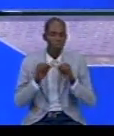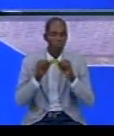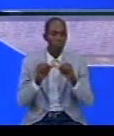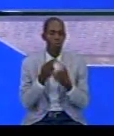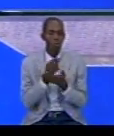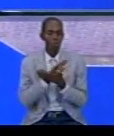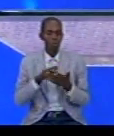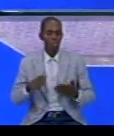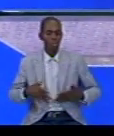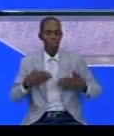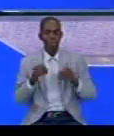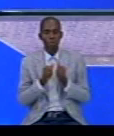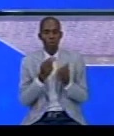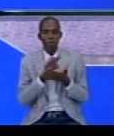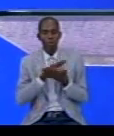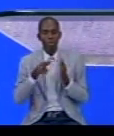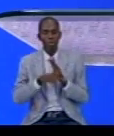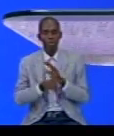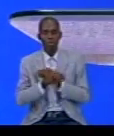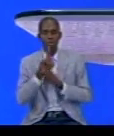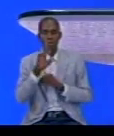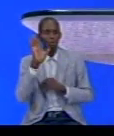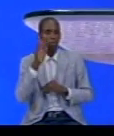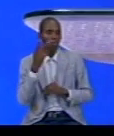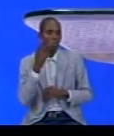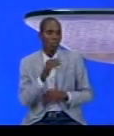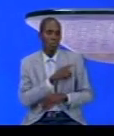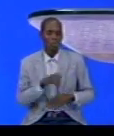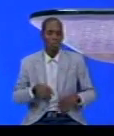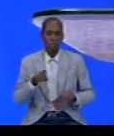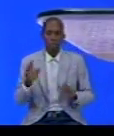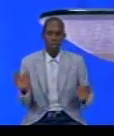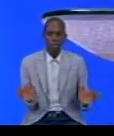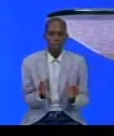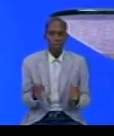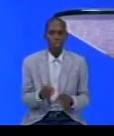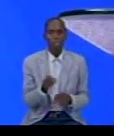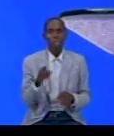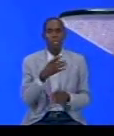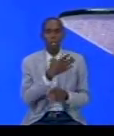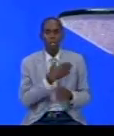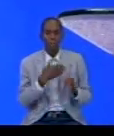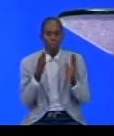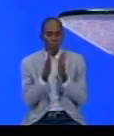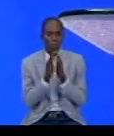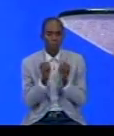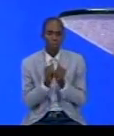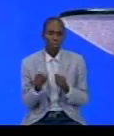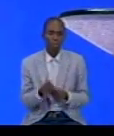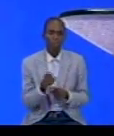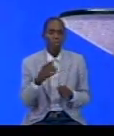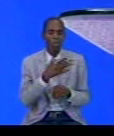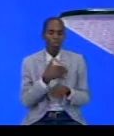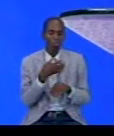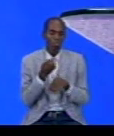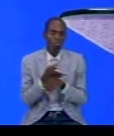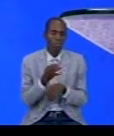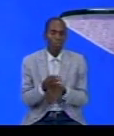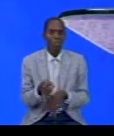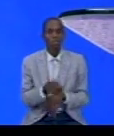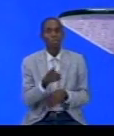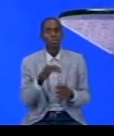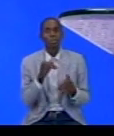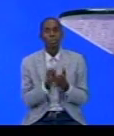life and without holiness, no man shall save the Lord. You encourage them and you pray with them and you counsel them